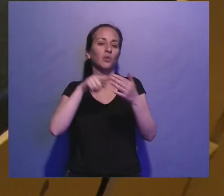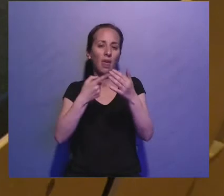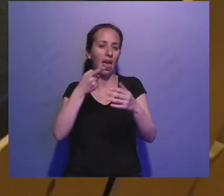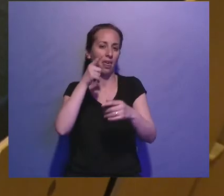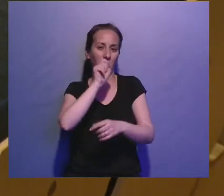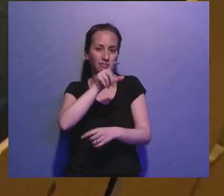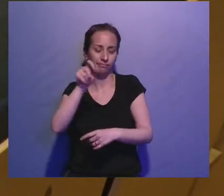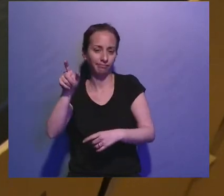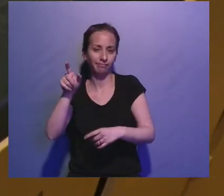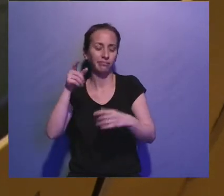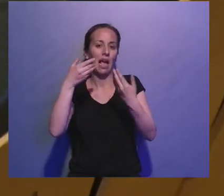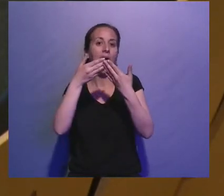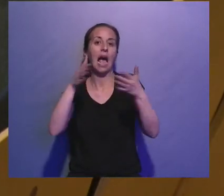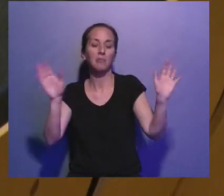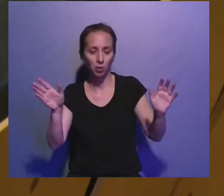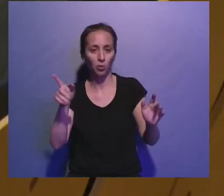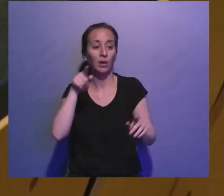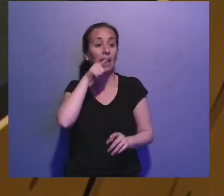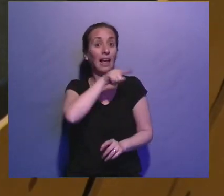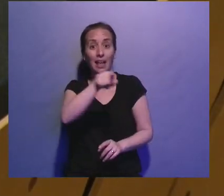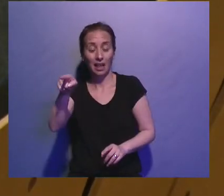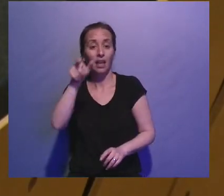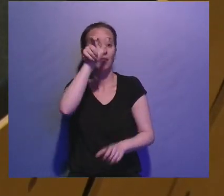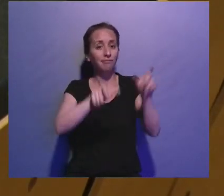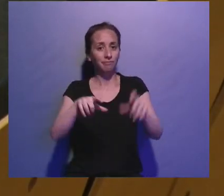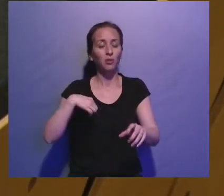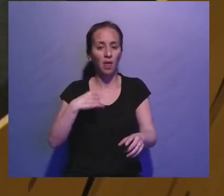This openness